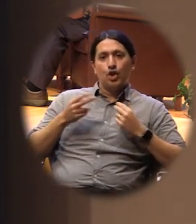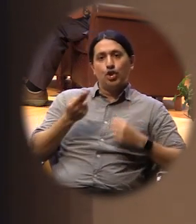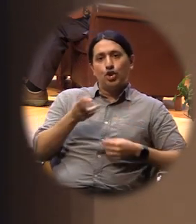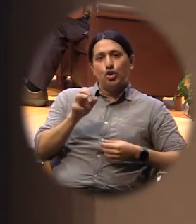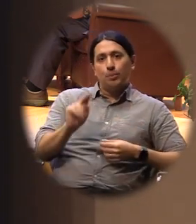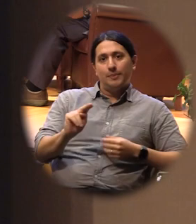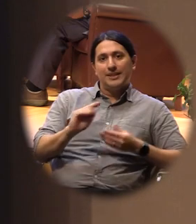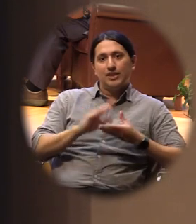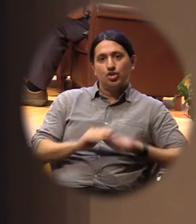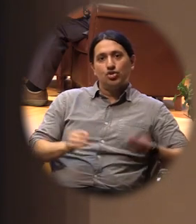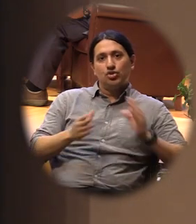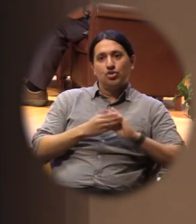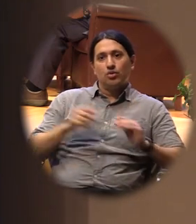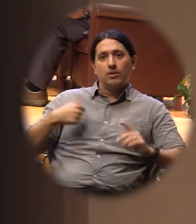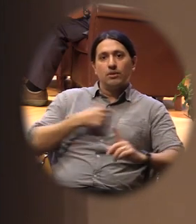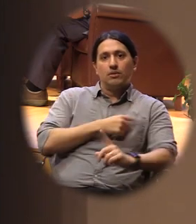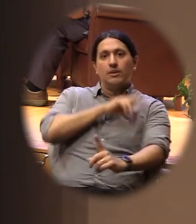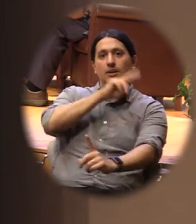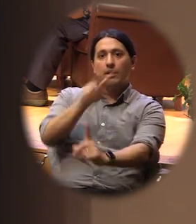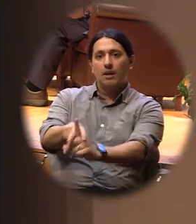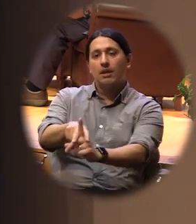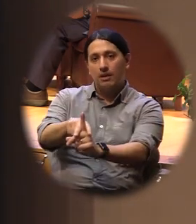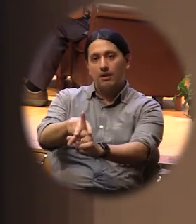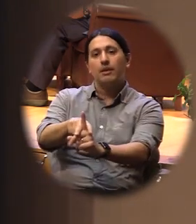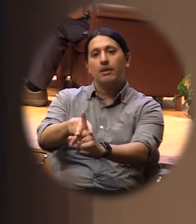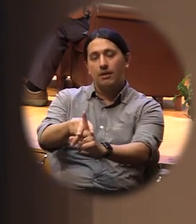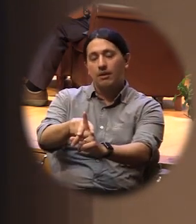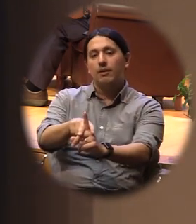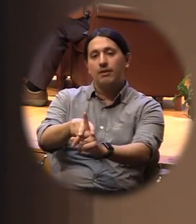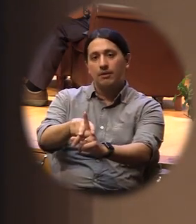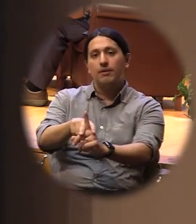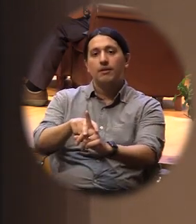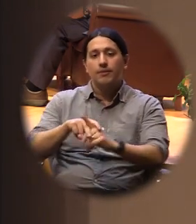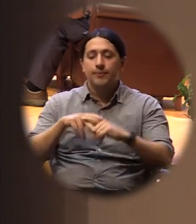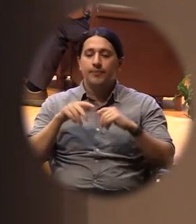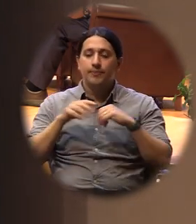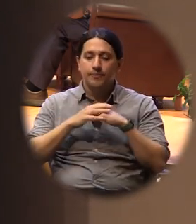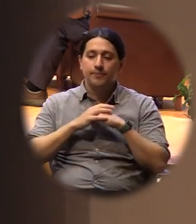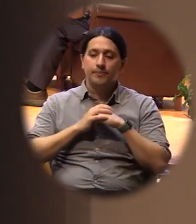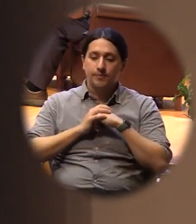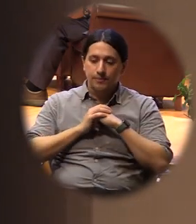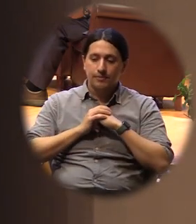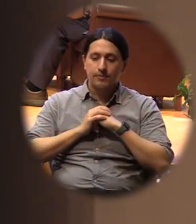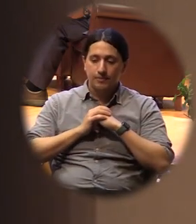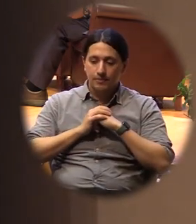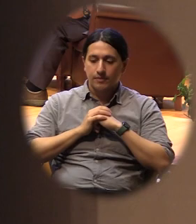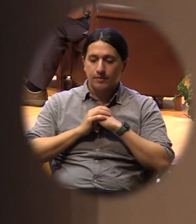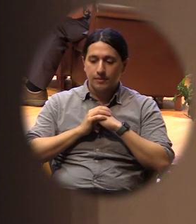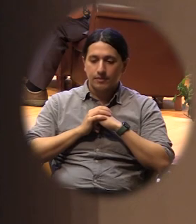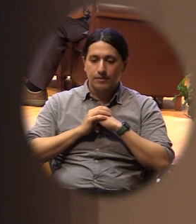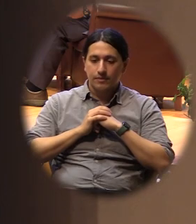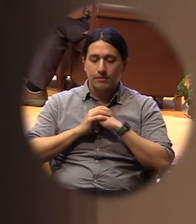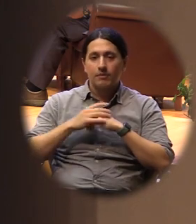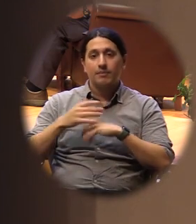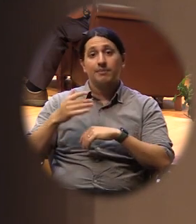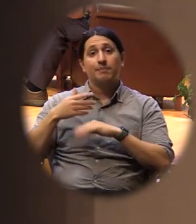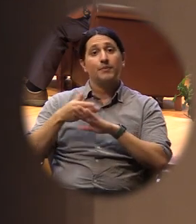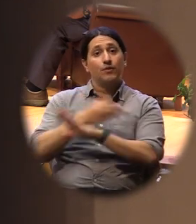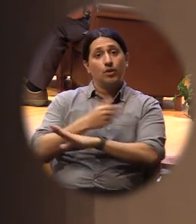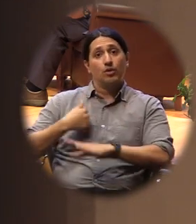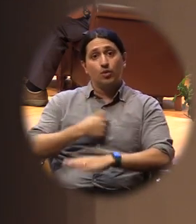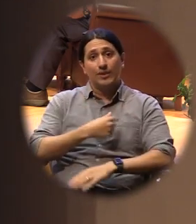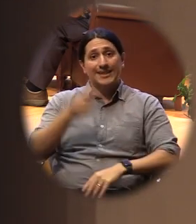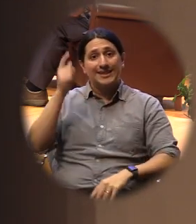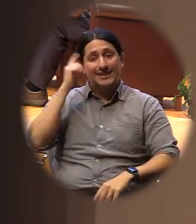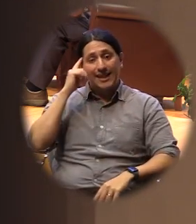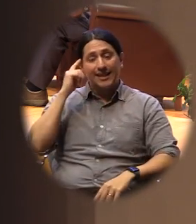or are doing. And so the initial story about bluebirds was, you have these males and they're defending their territory and the